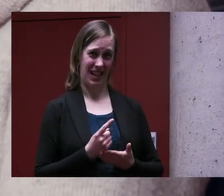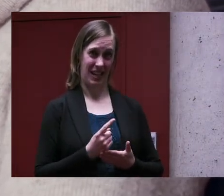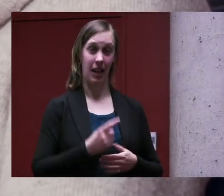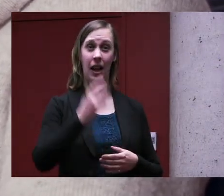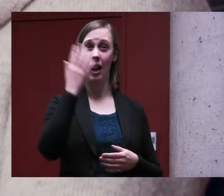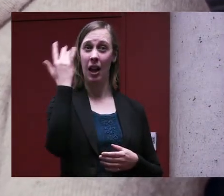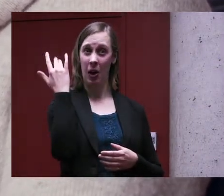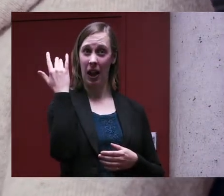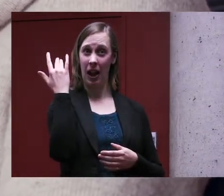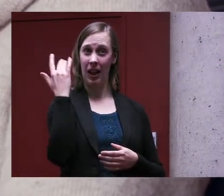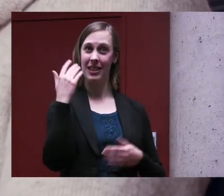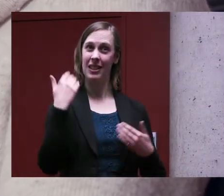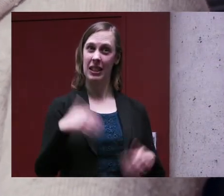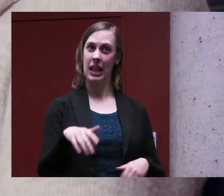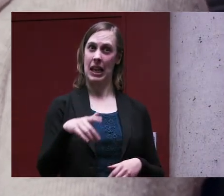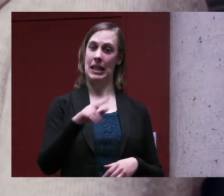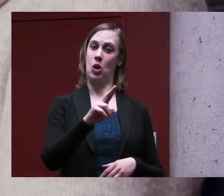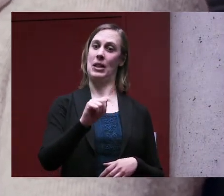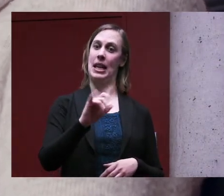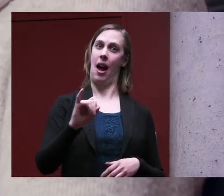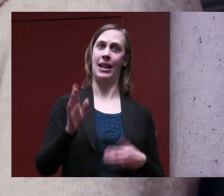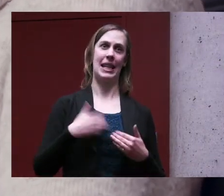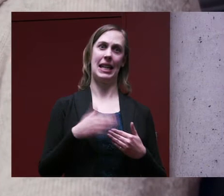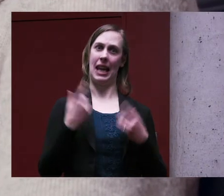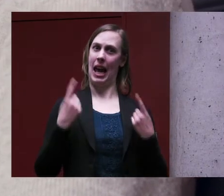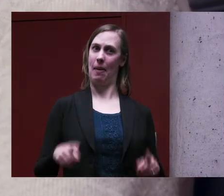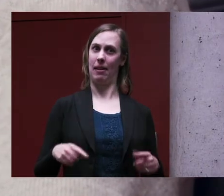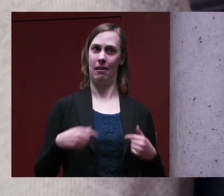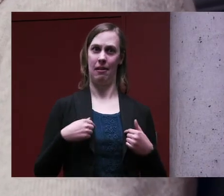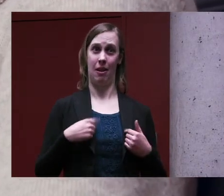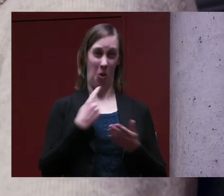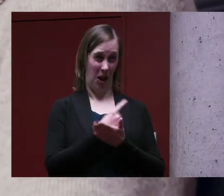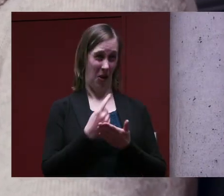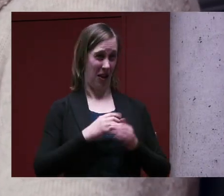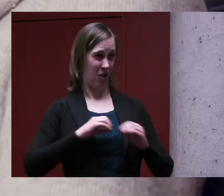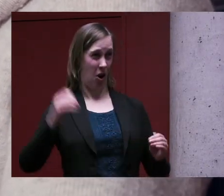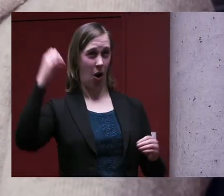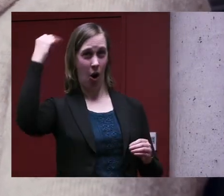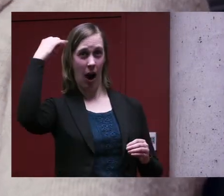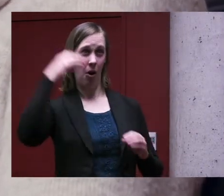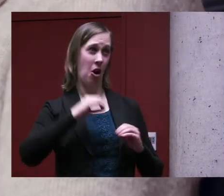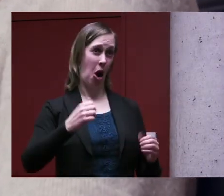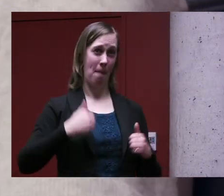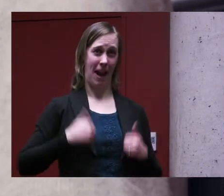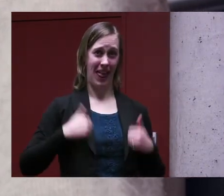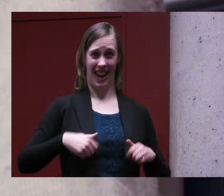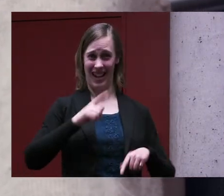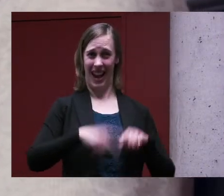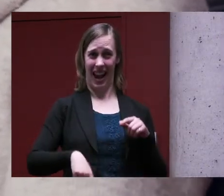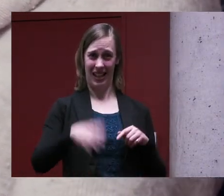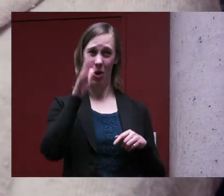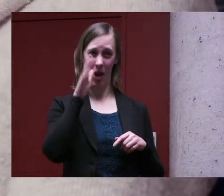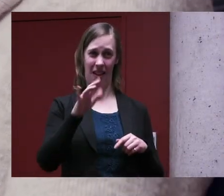MS gets UTIs easily. I can't go a full week without a shower or a bath, or I'll get an